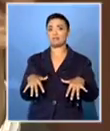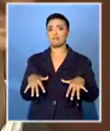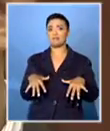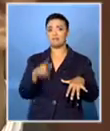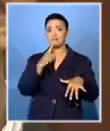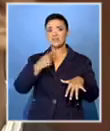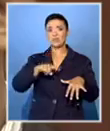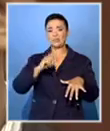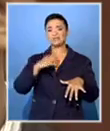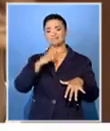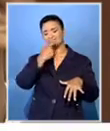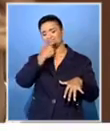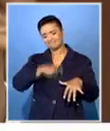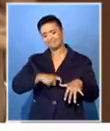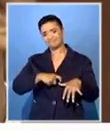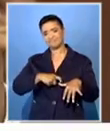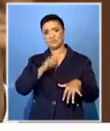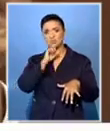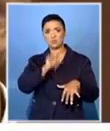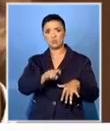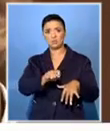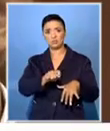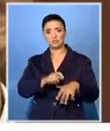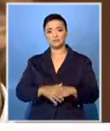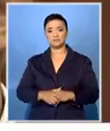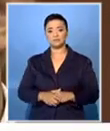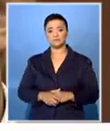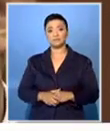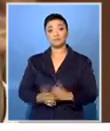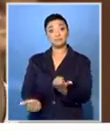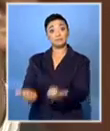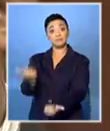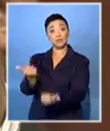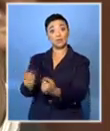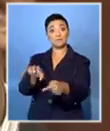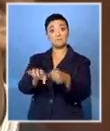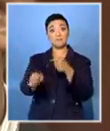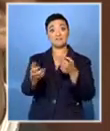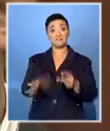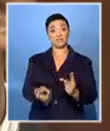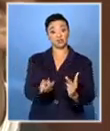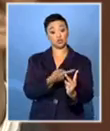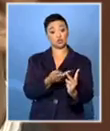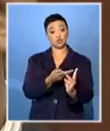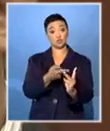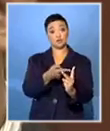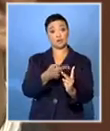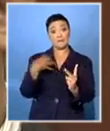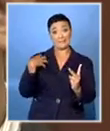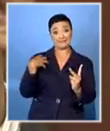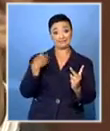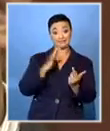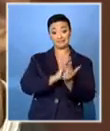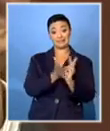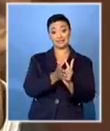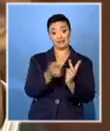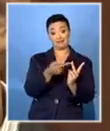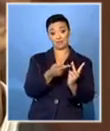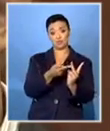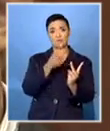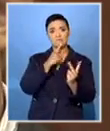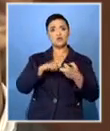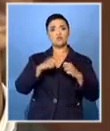scandalous. Where we've been vindicated that the court has made a finding that the Minister and SASSA did very little to try and